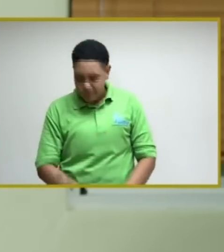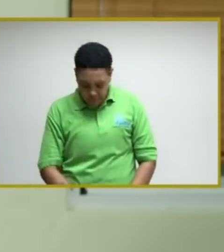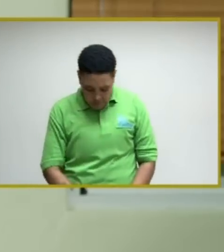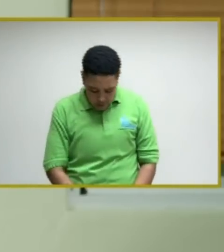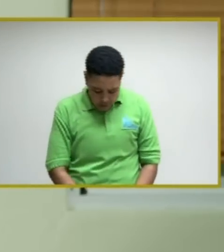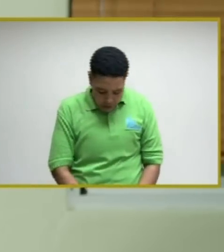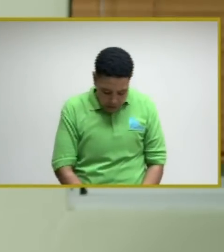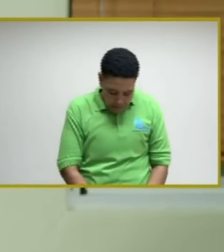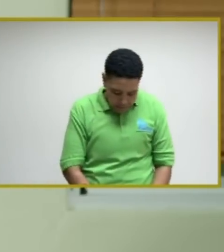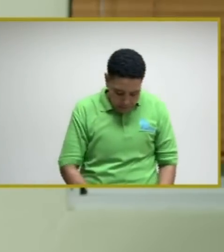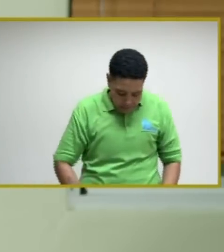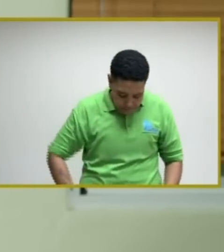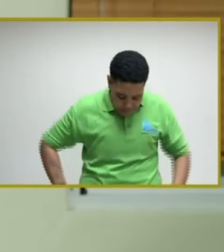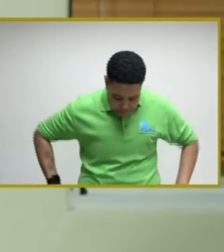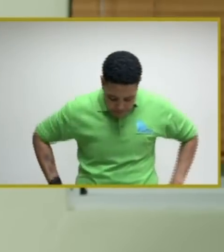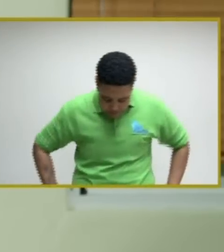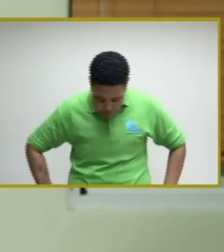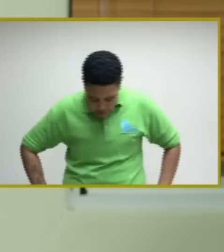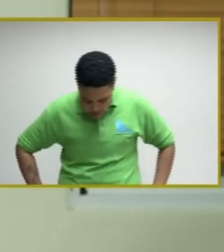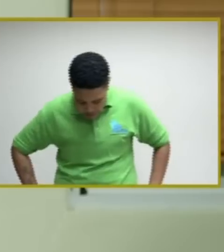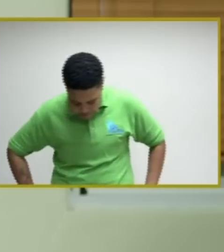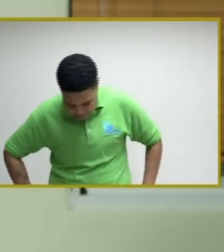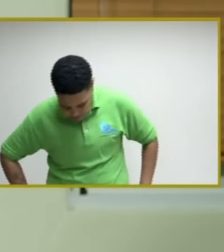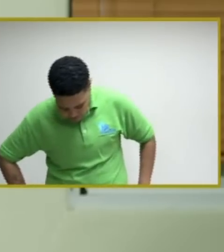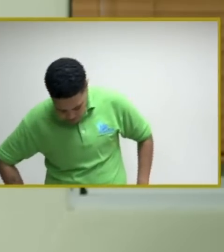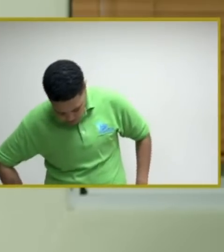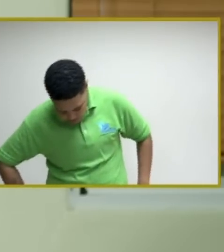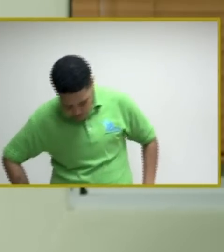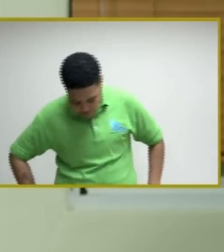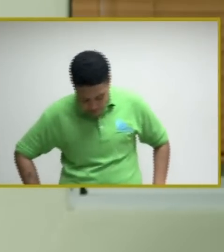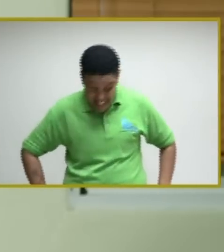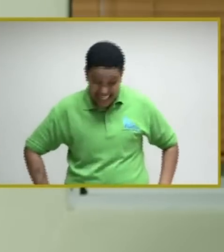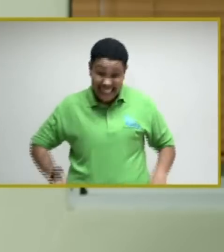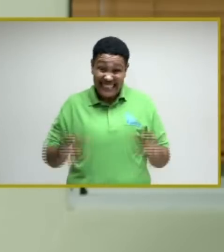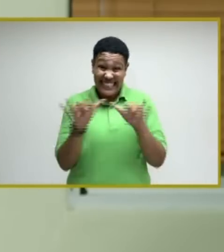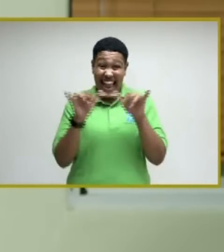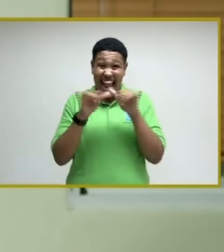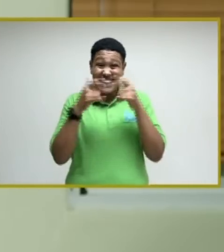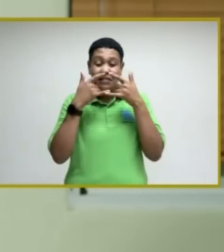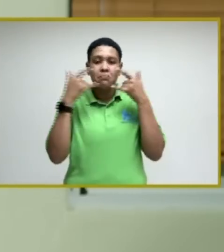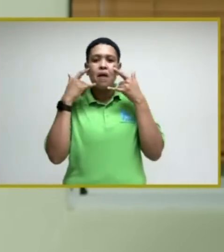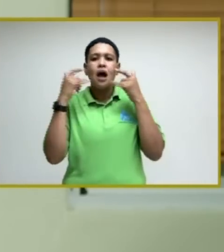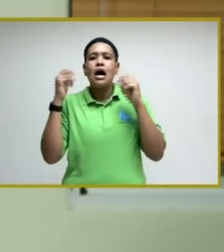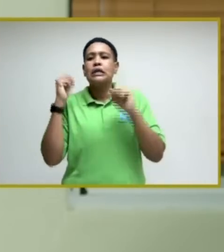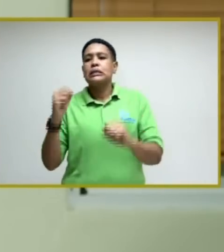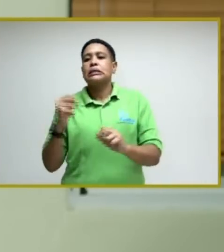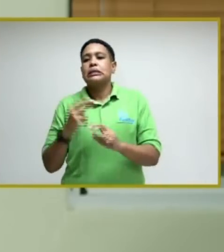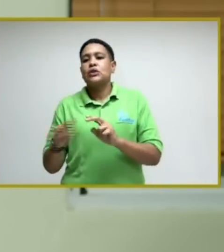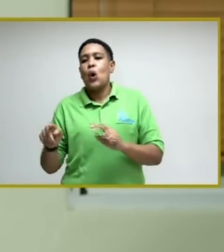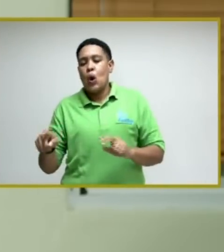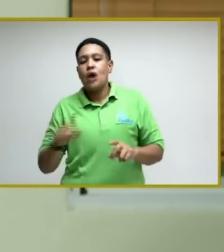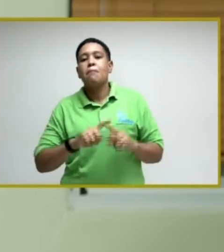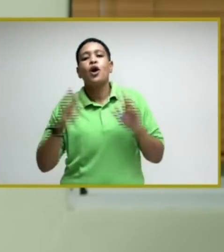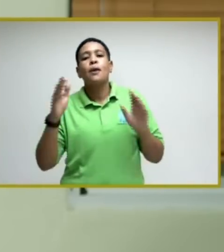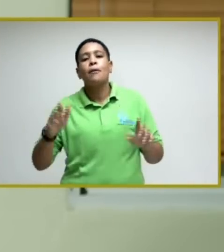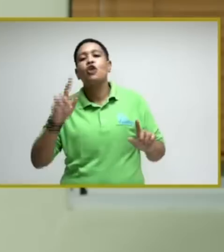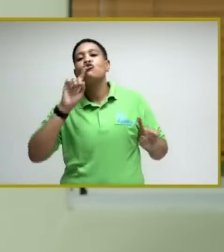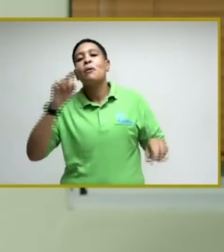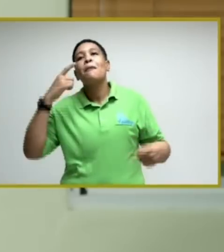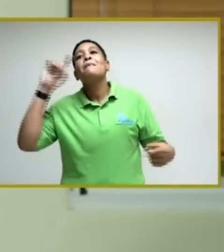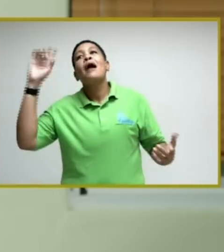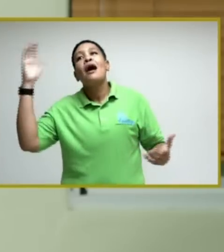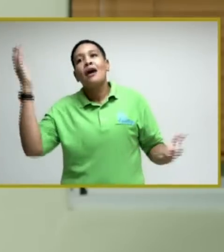size of mask that was out of stock, but the persons reported that they have gotten it back in